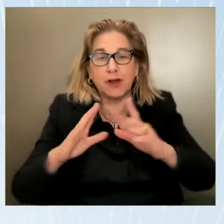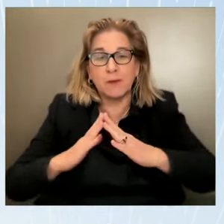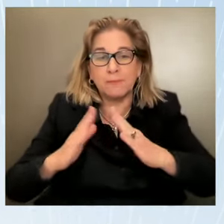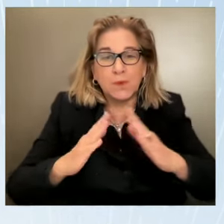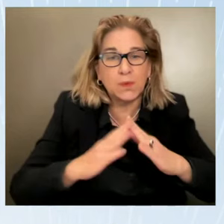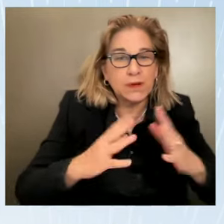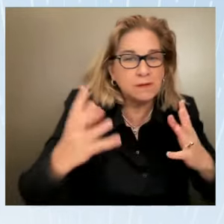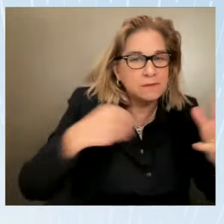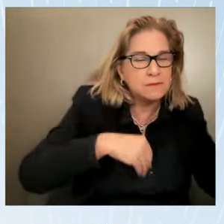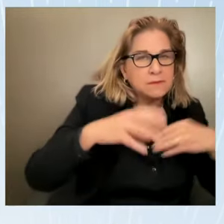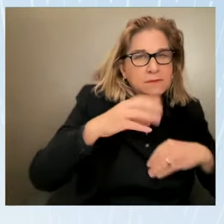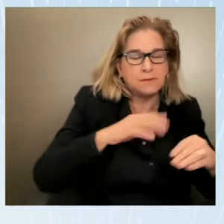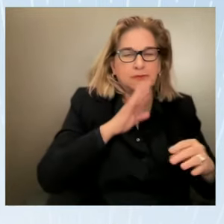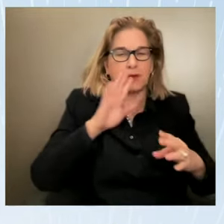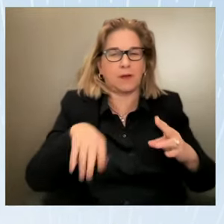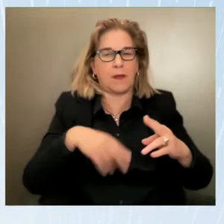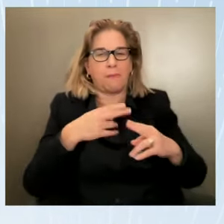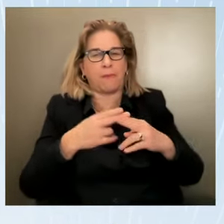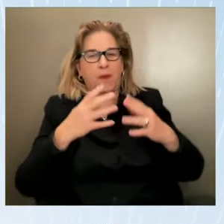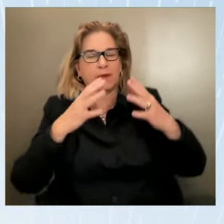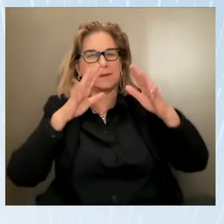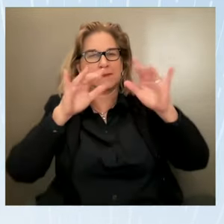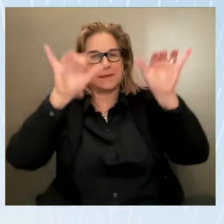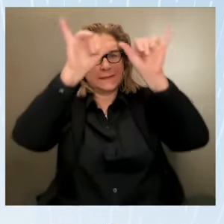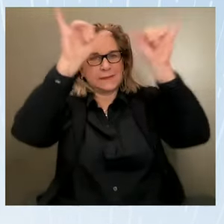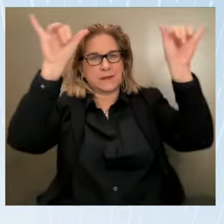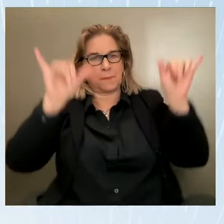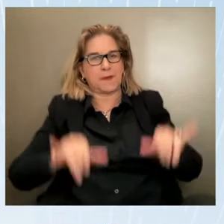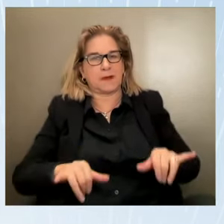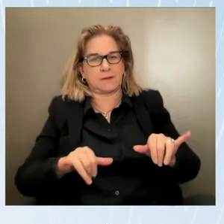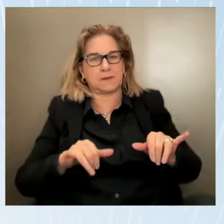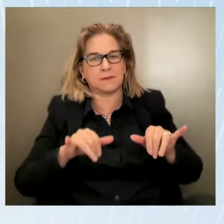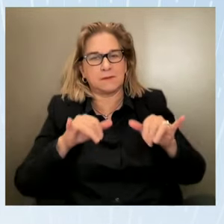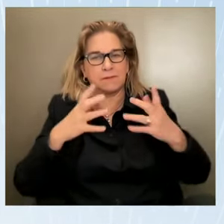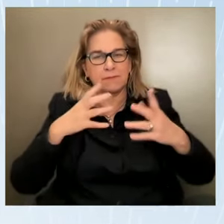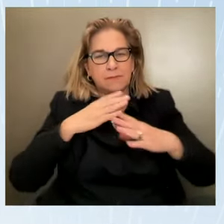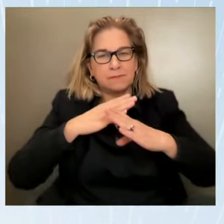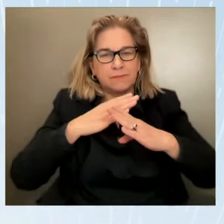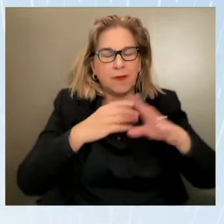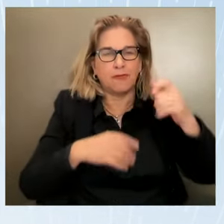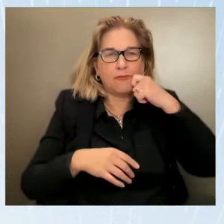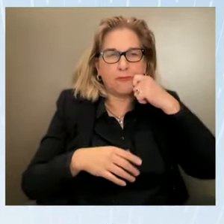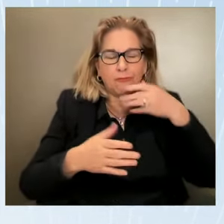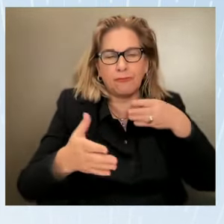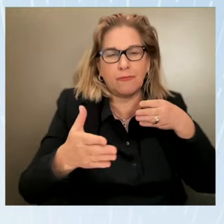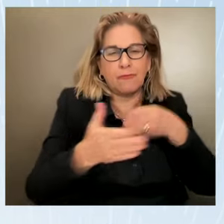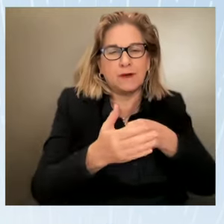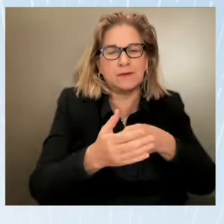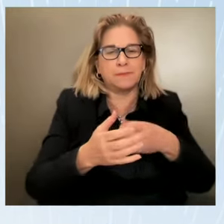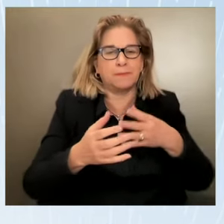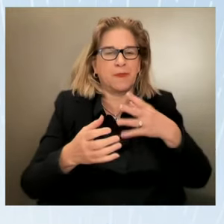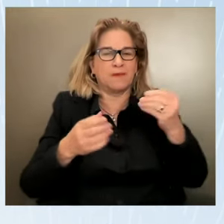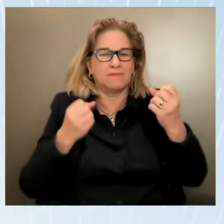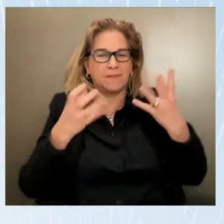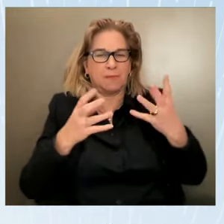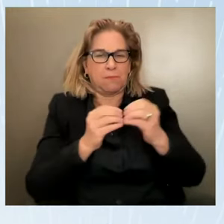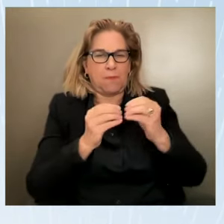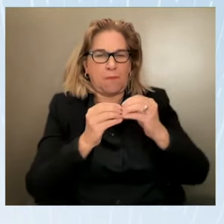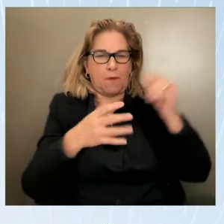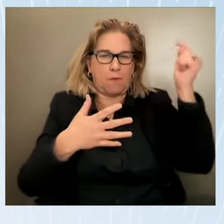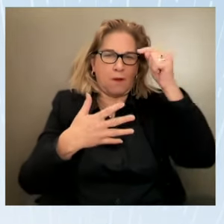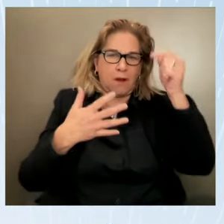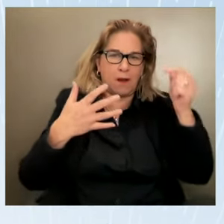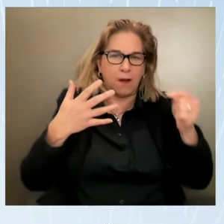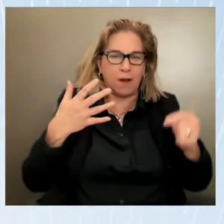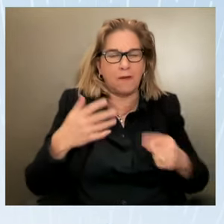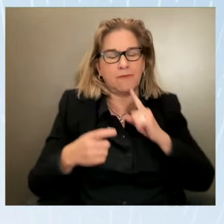trafficking. Thank you for the opportunity to highlight some of the Senior Policy Operating Group's recent efforts. I look forward to